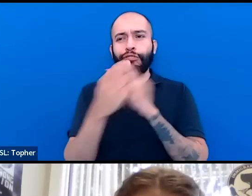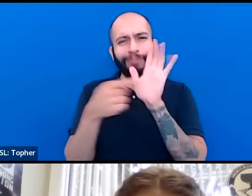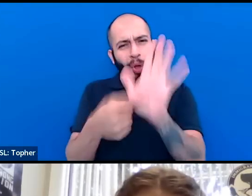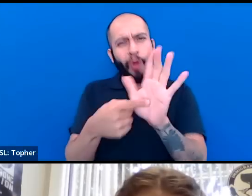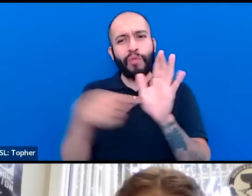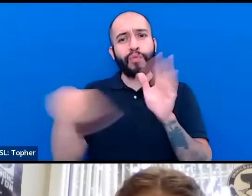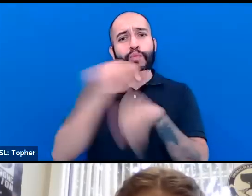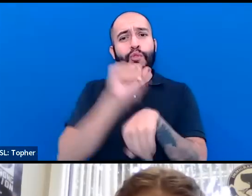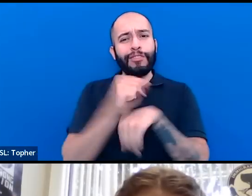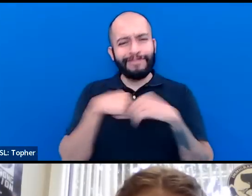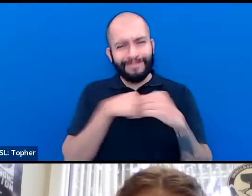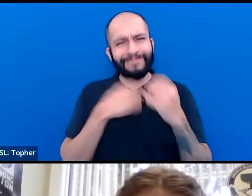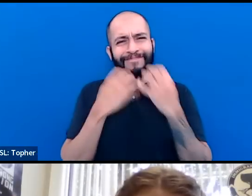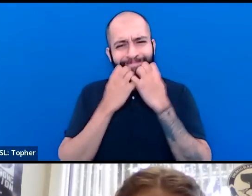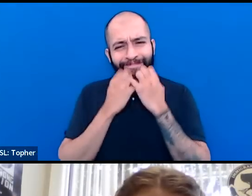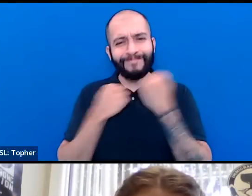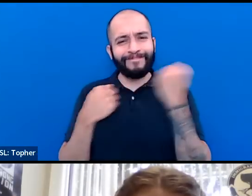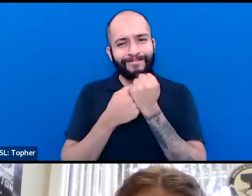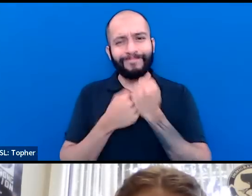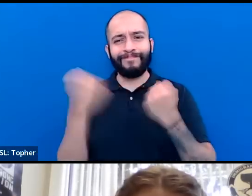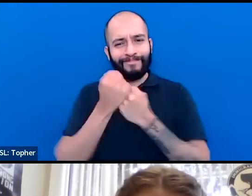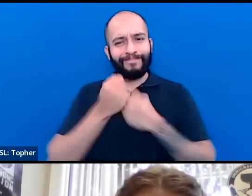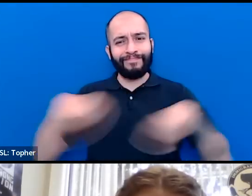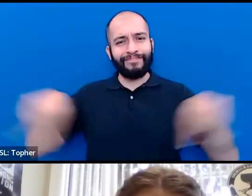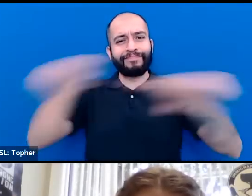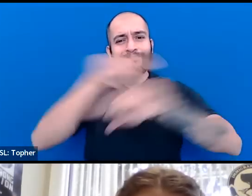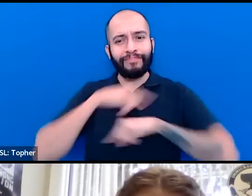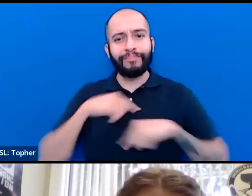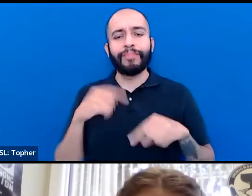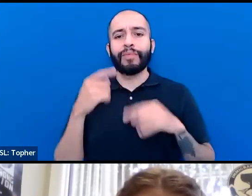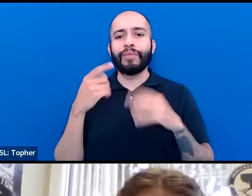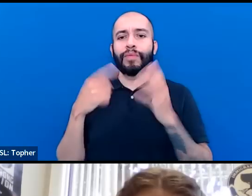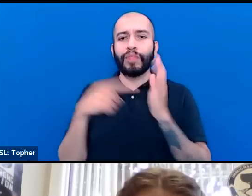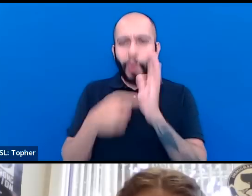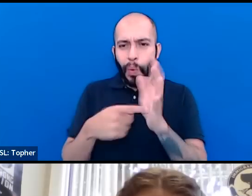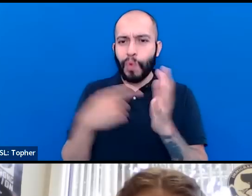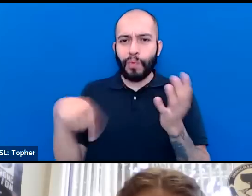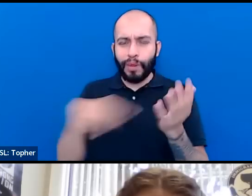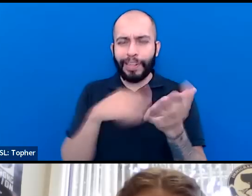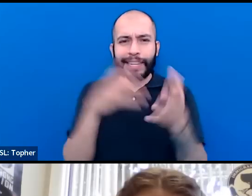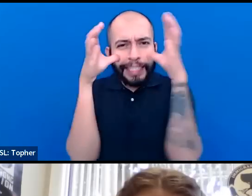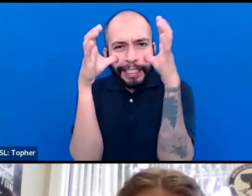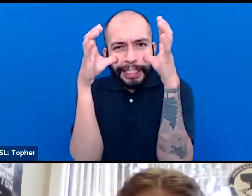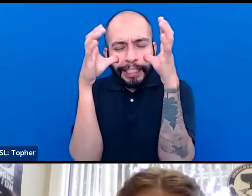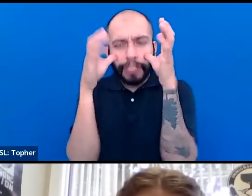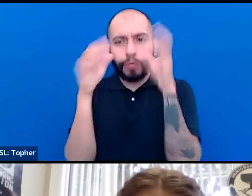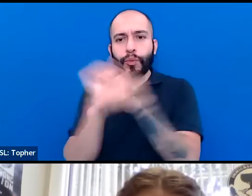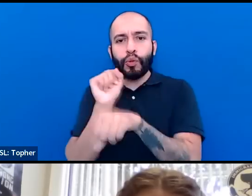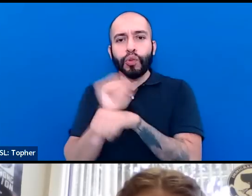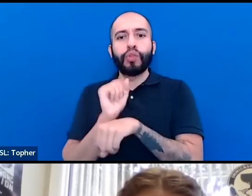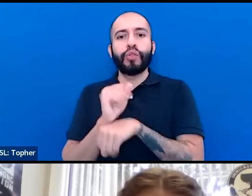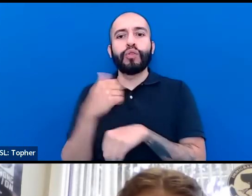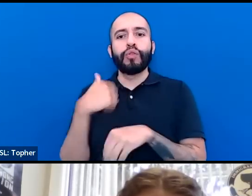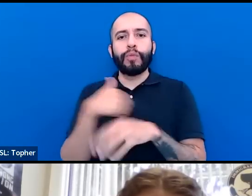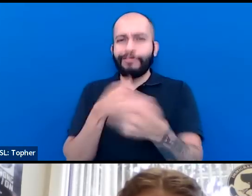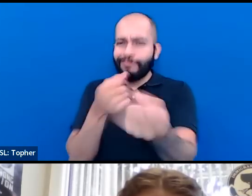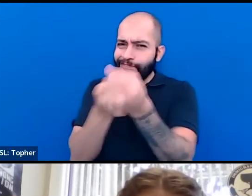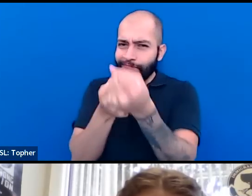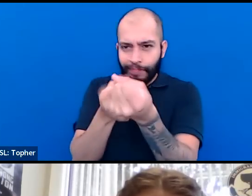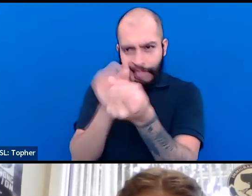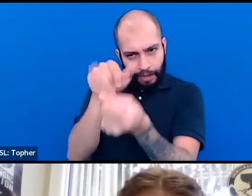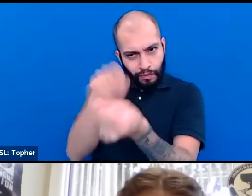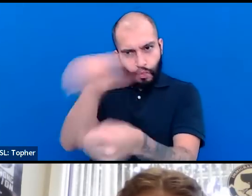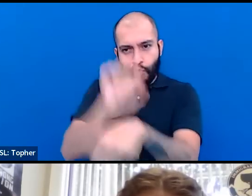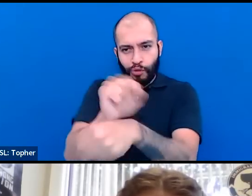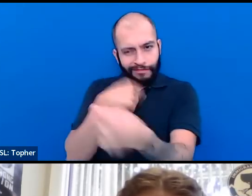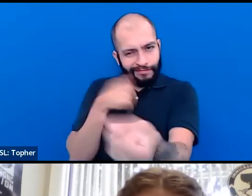you. We're the ones that's going to be there for you. We're the ones that's going to be a shoulder to lean on if you have issues